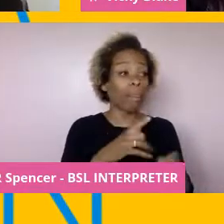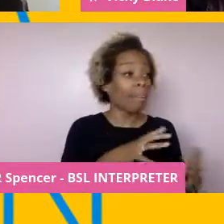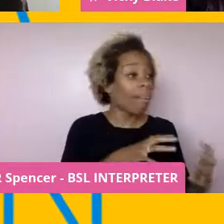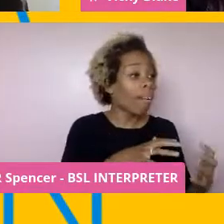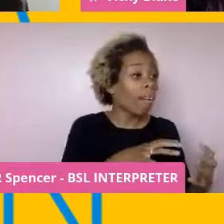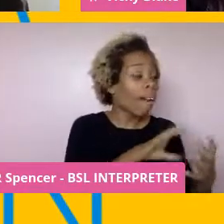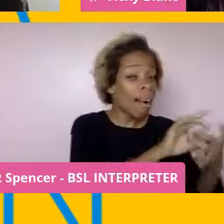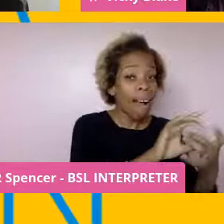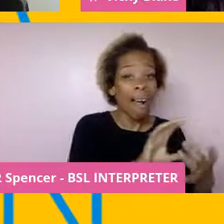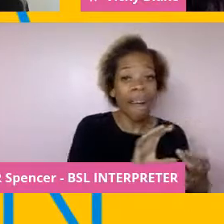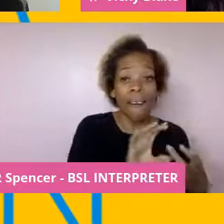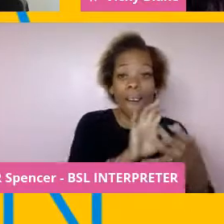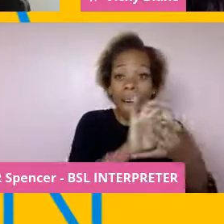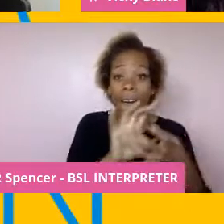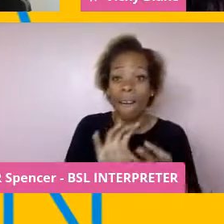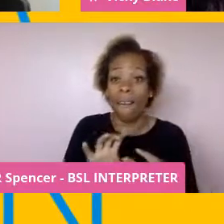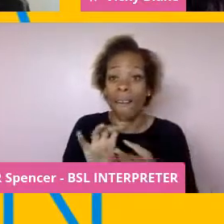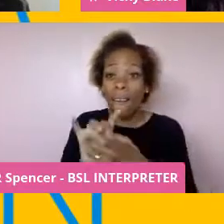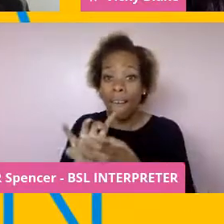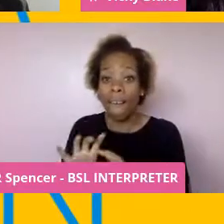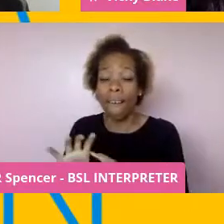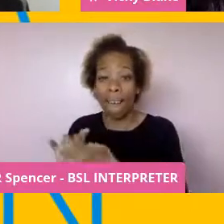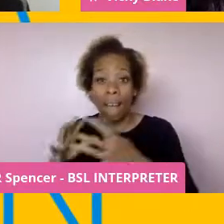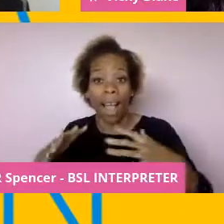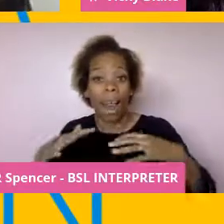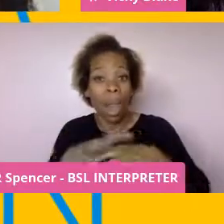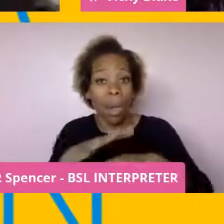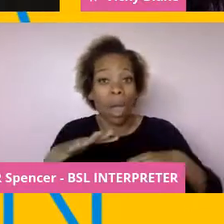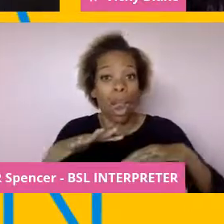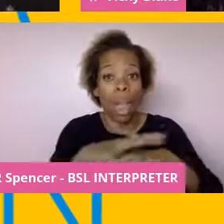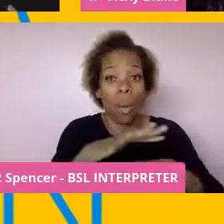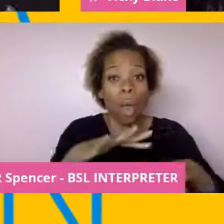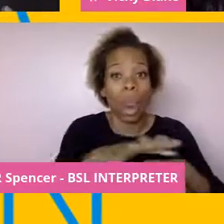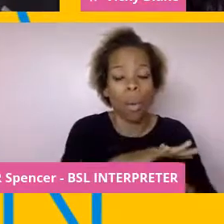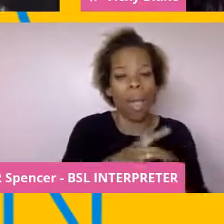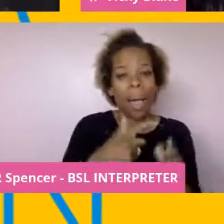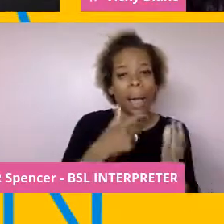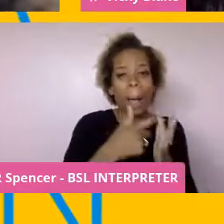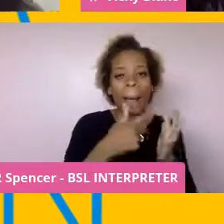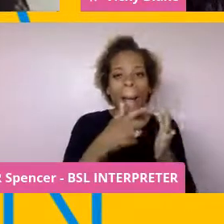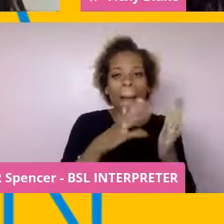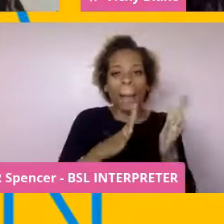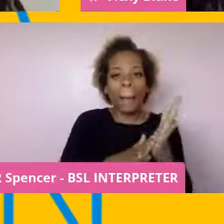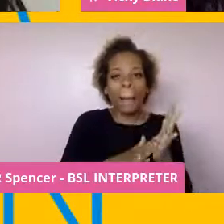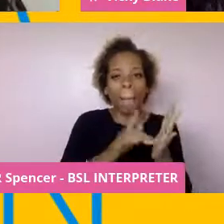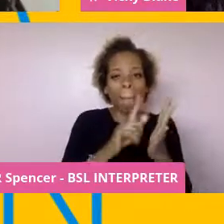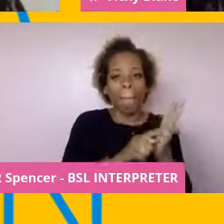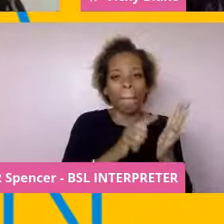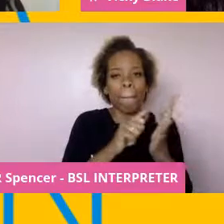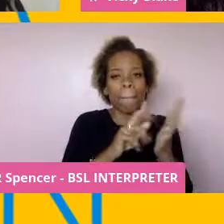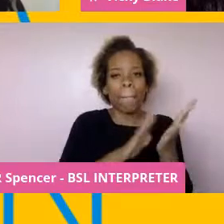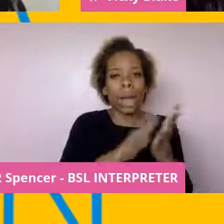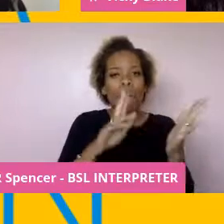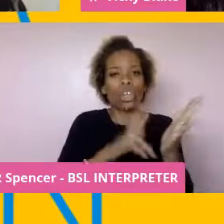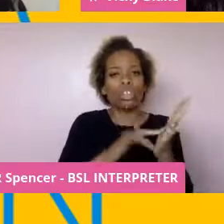had Kim Johnson has been in local media constantly criticising the university's approach,